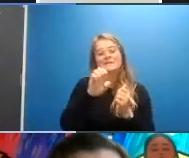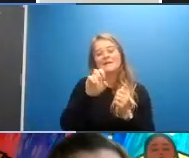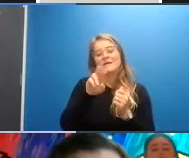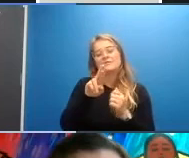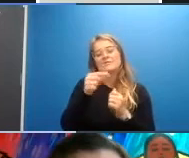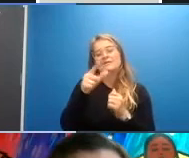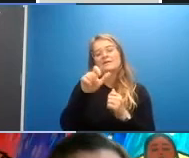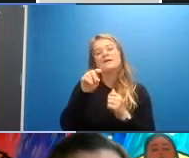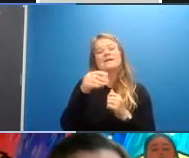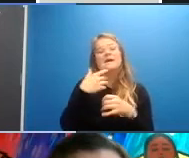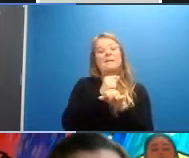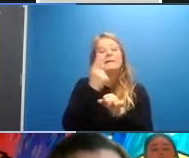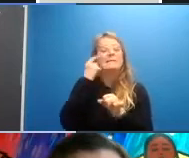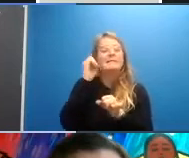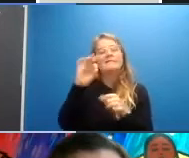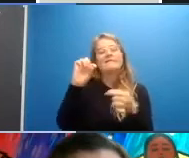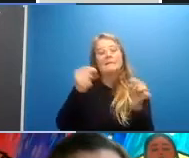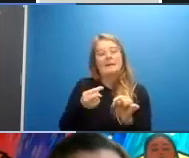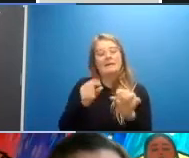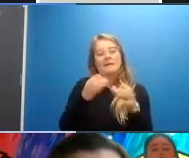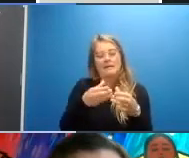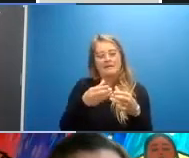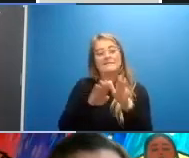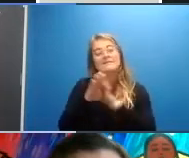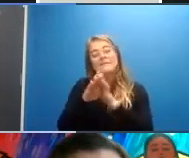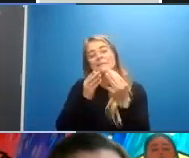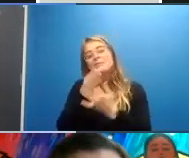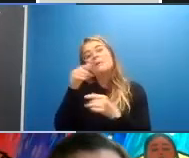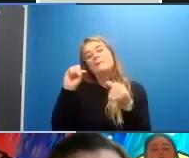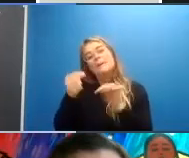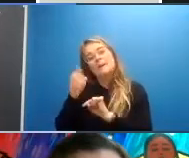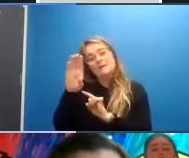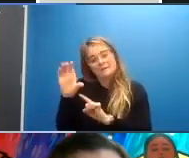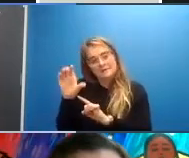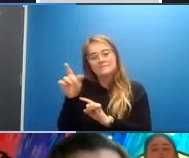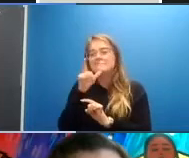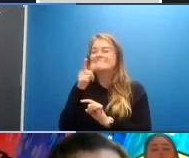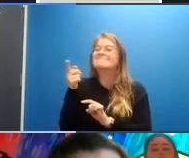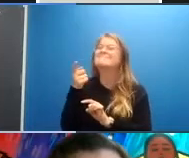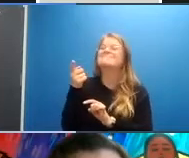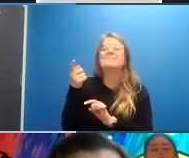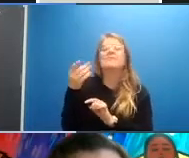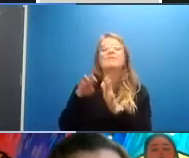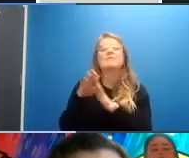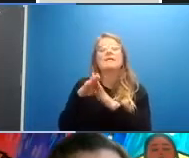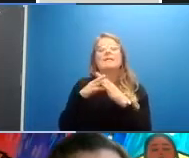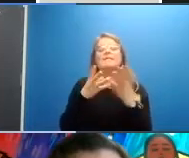class. And this class is designed by Pain BC. Pain BC also designed the gentle movement class, I should